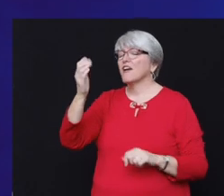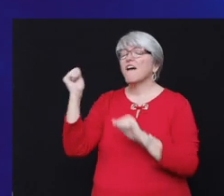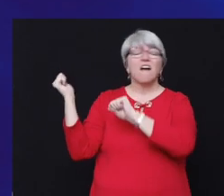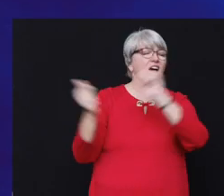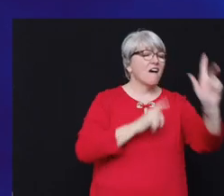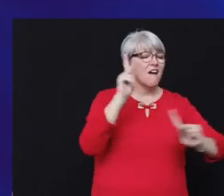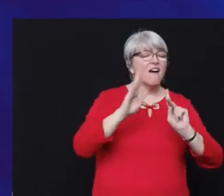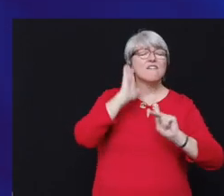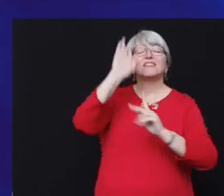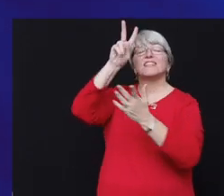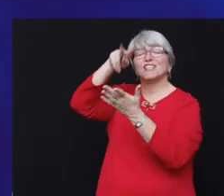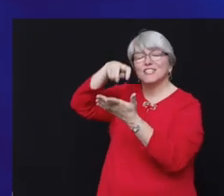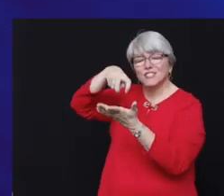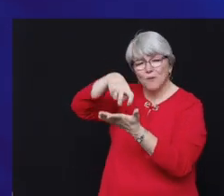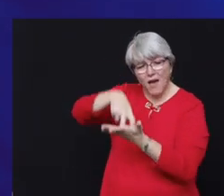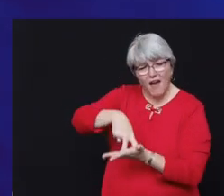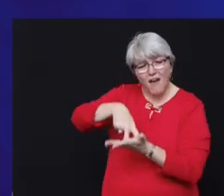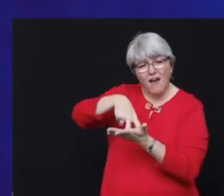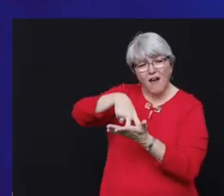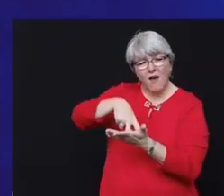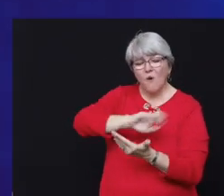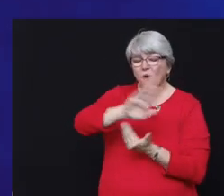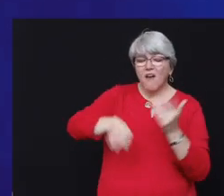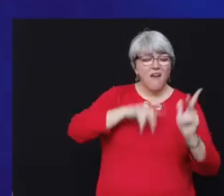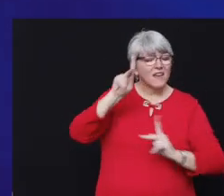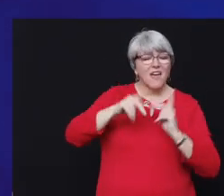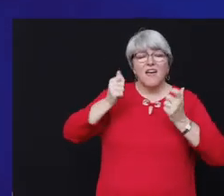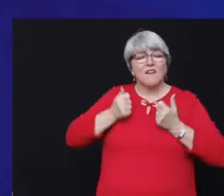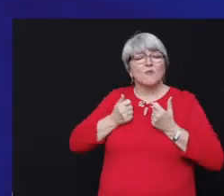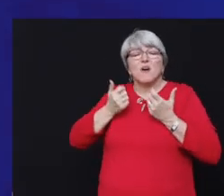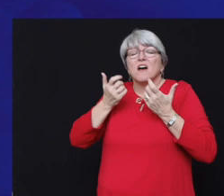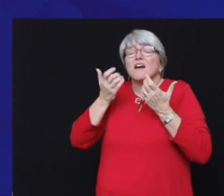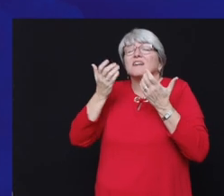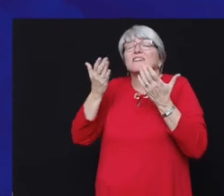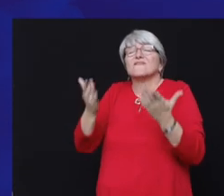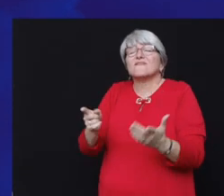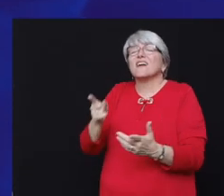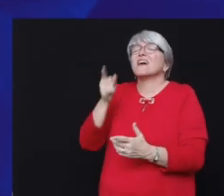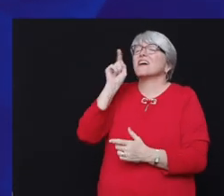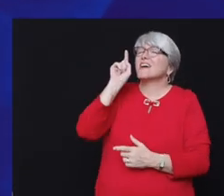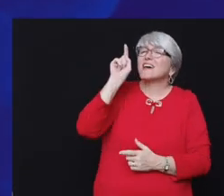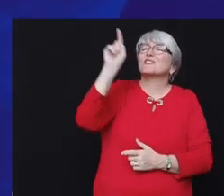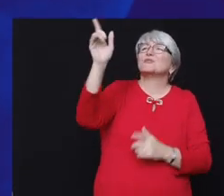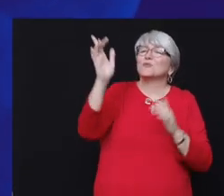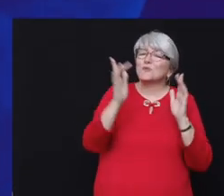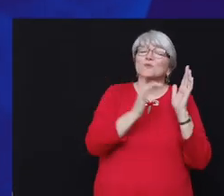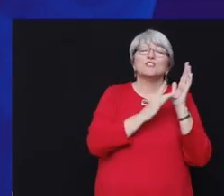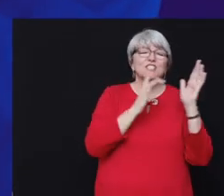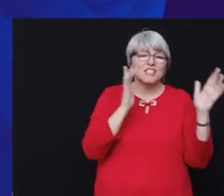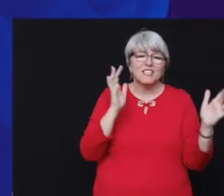church. And every knee will bow, and every tongue shall confess